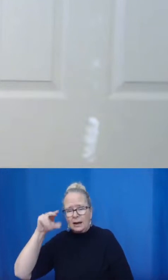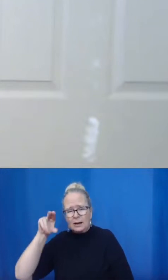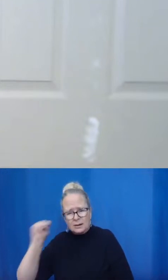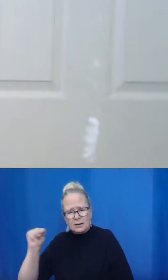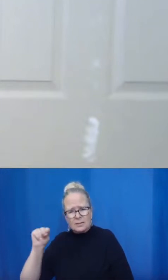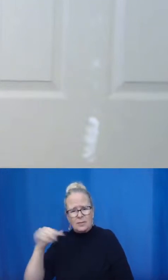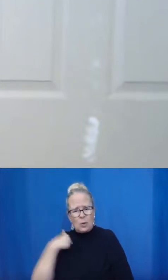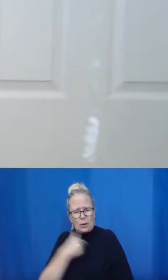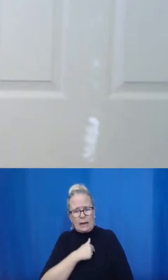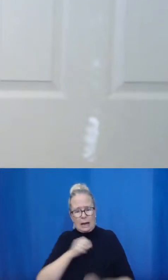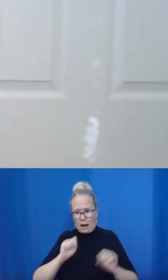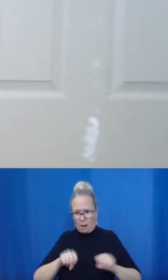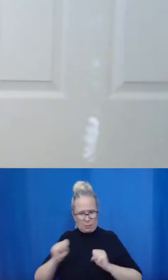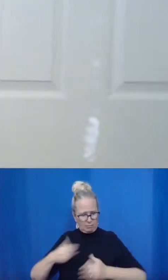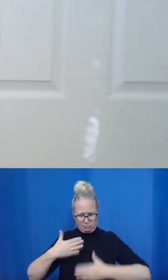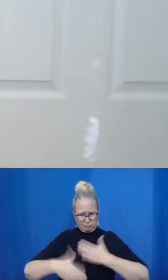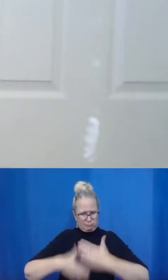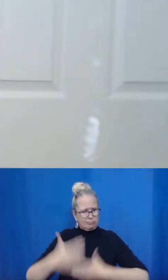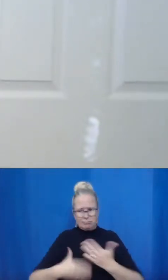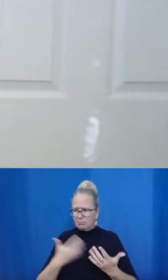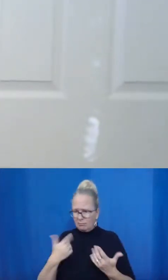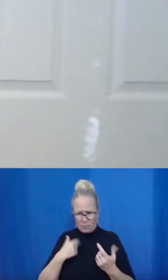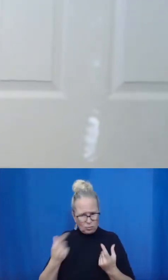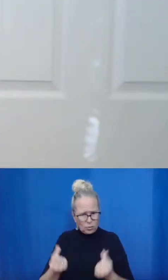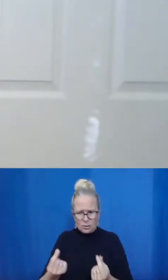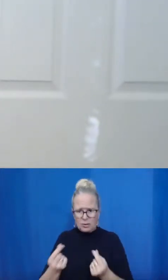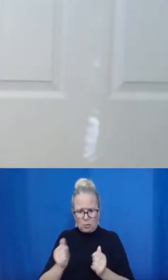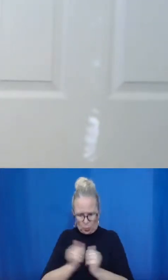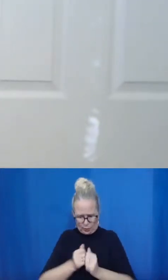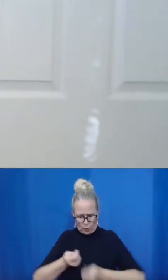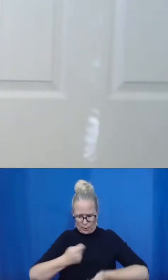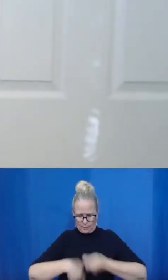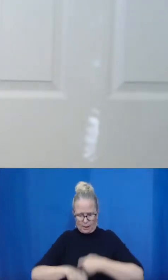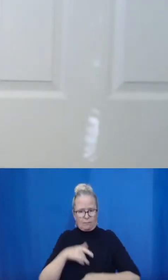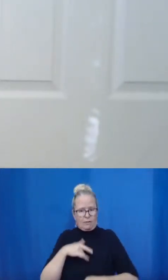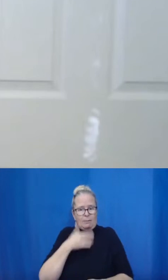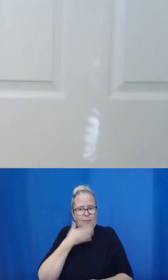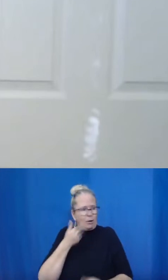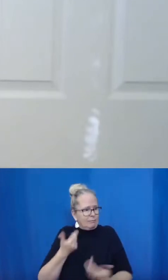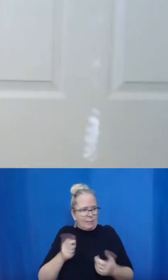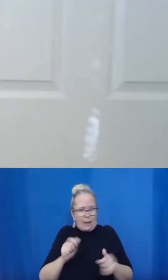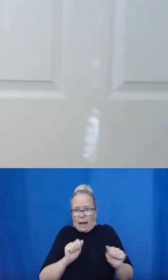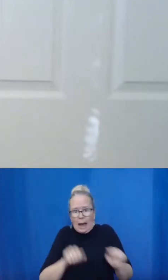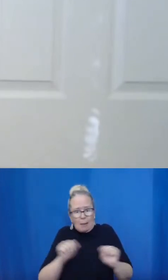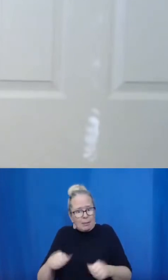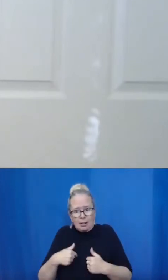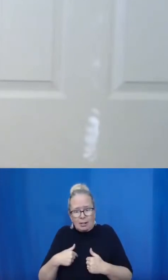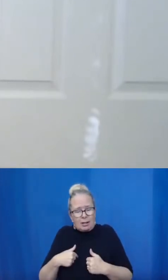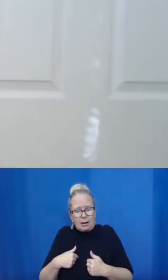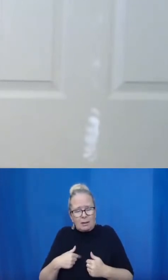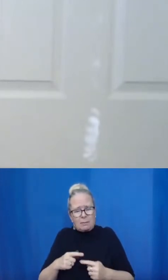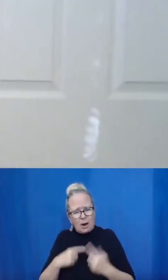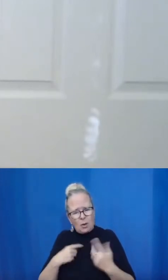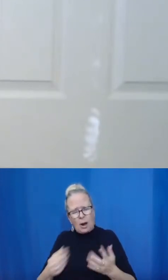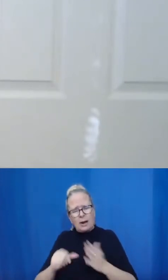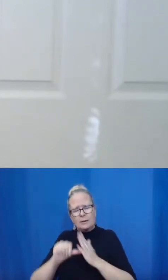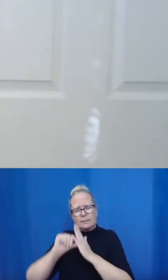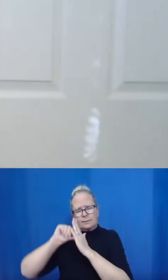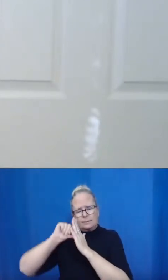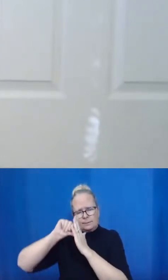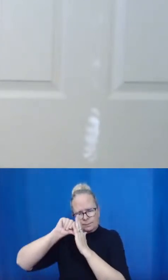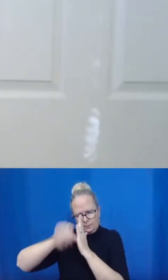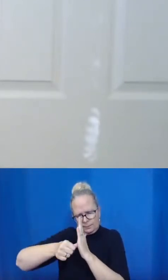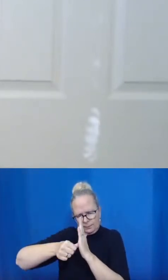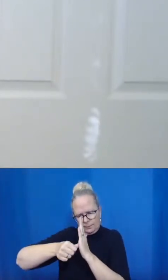maintain some of these COVID safety protocols, and also really make sure that we have enough